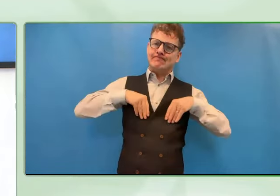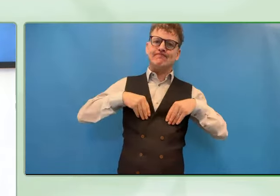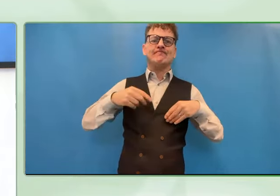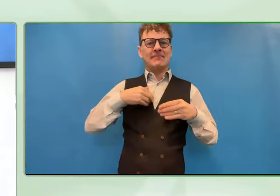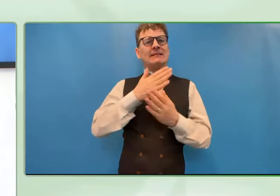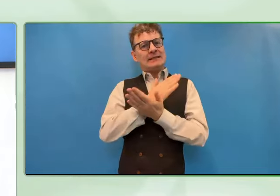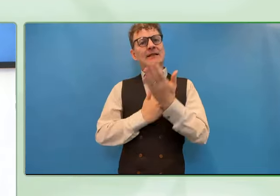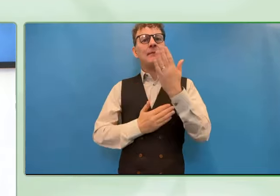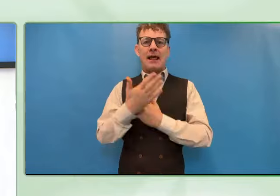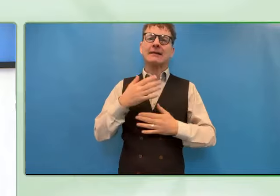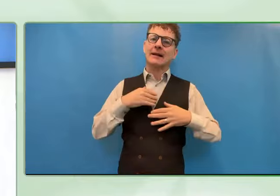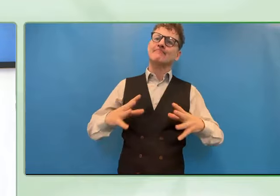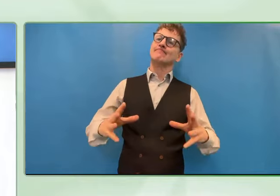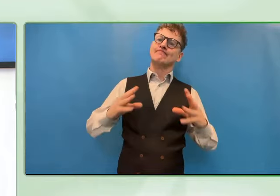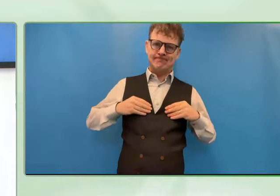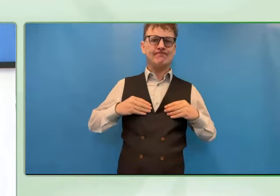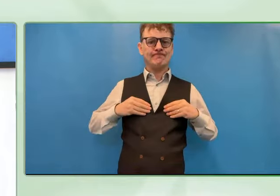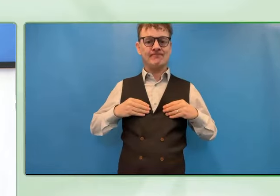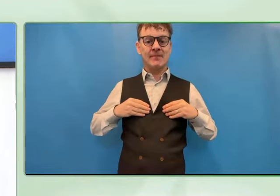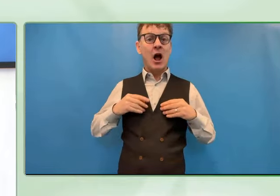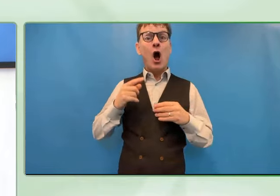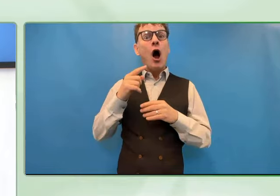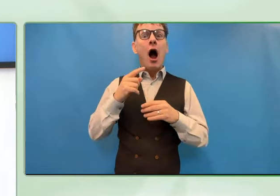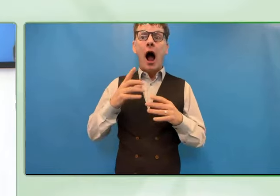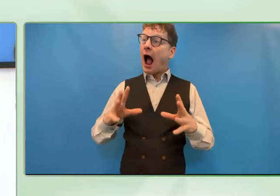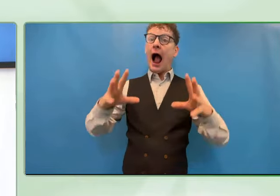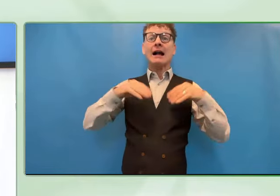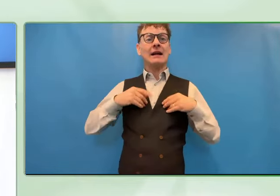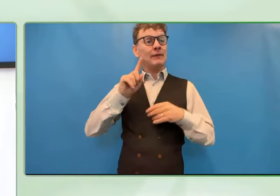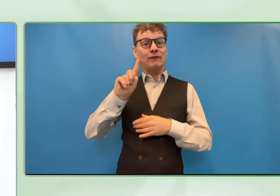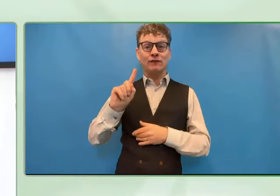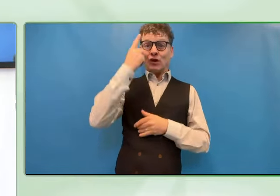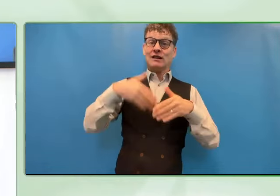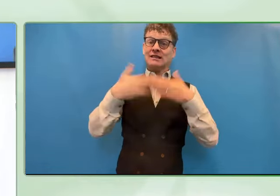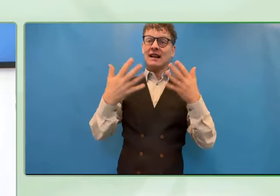sometimes it's not on day one that you want to accept it. So